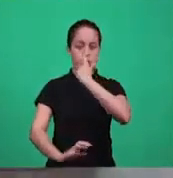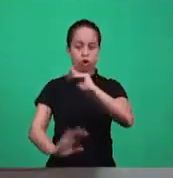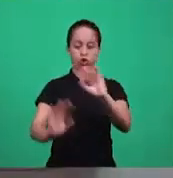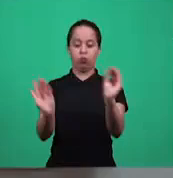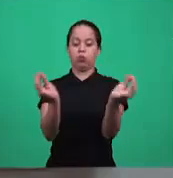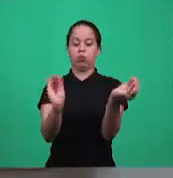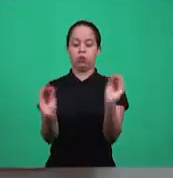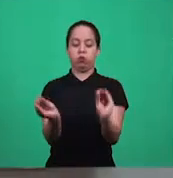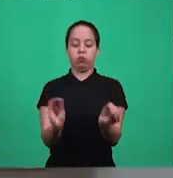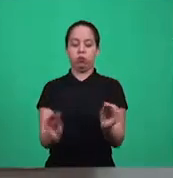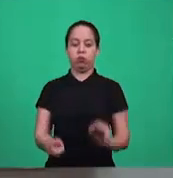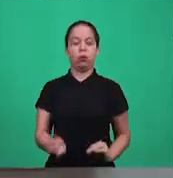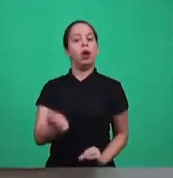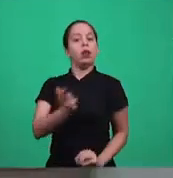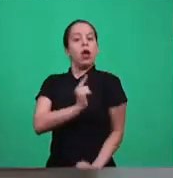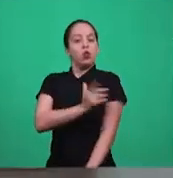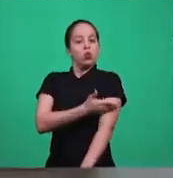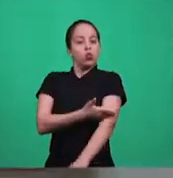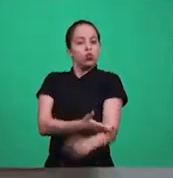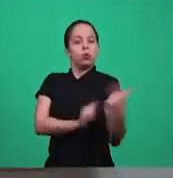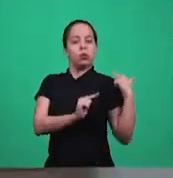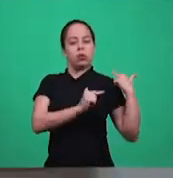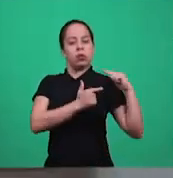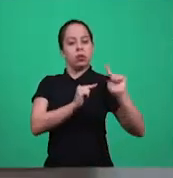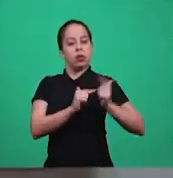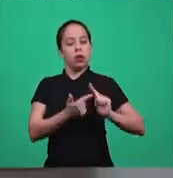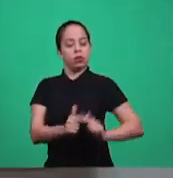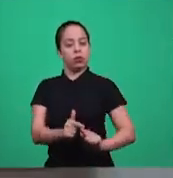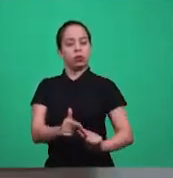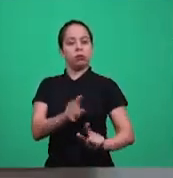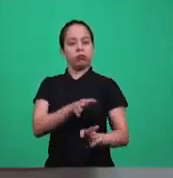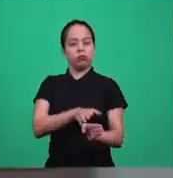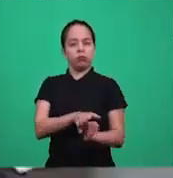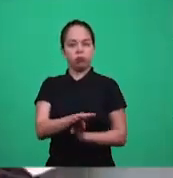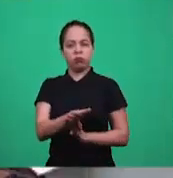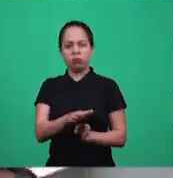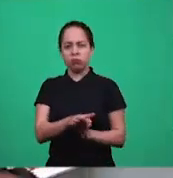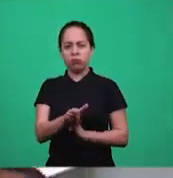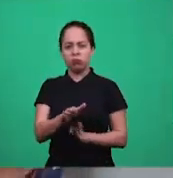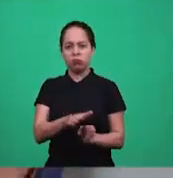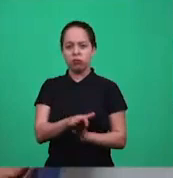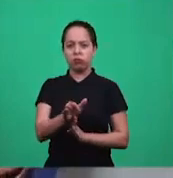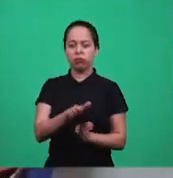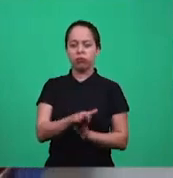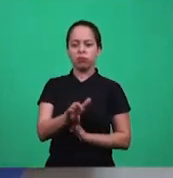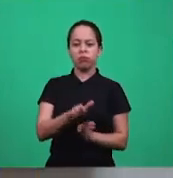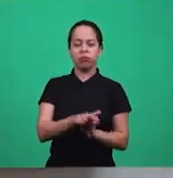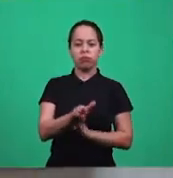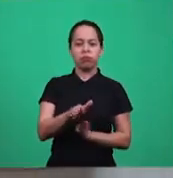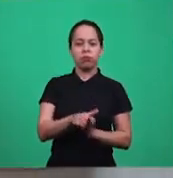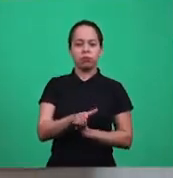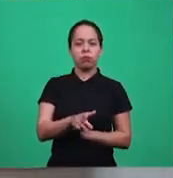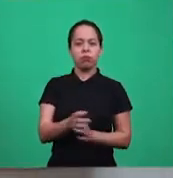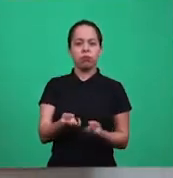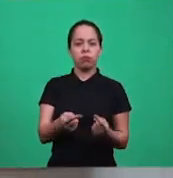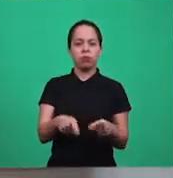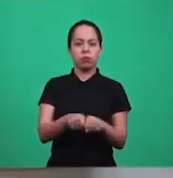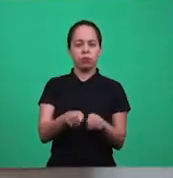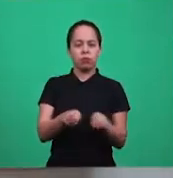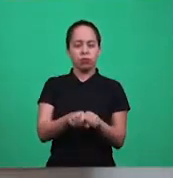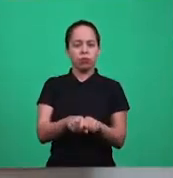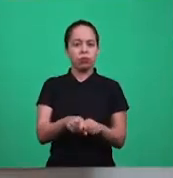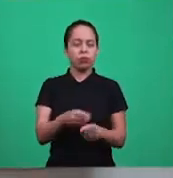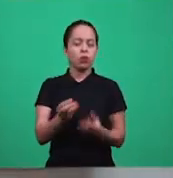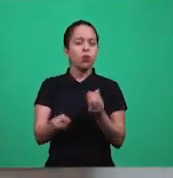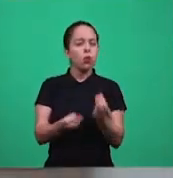service, how he could better his rights, his religious rights, a way to position